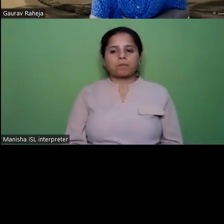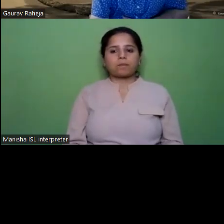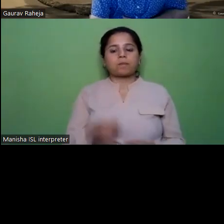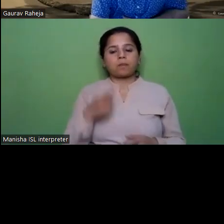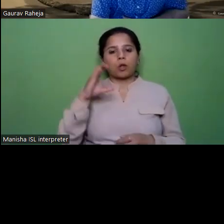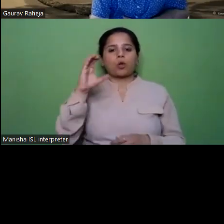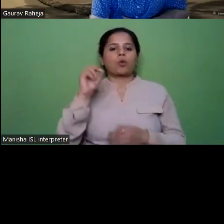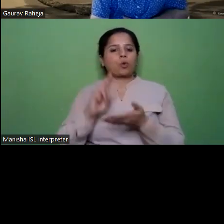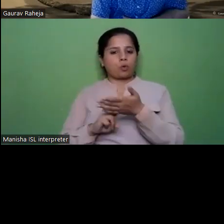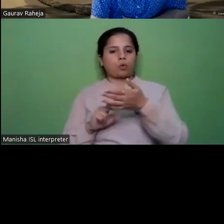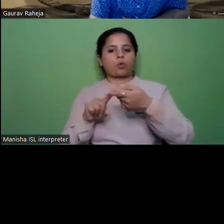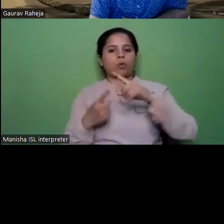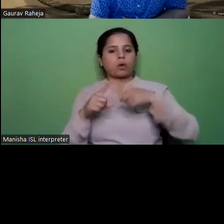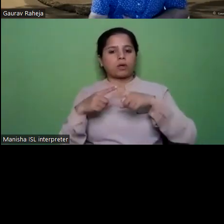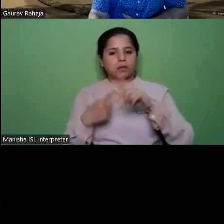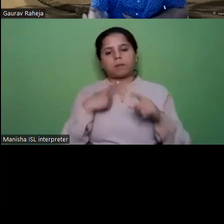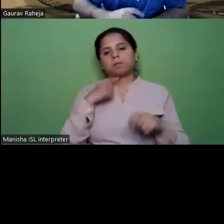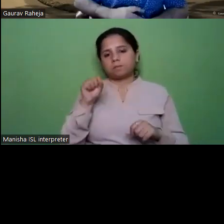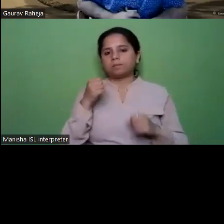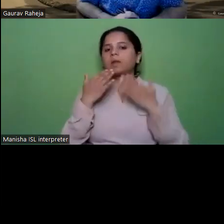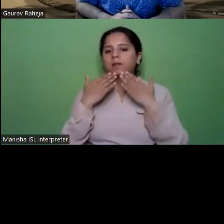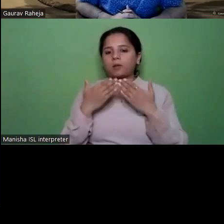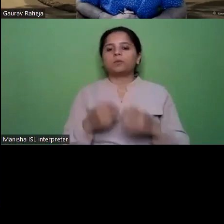Context, right. Thank you so much. So